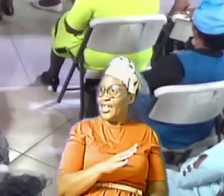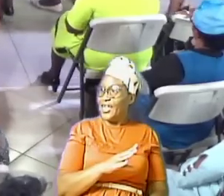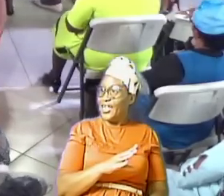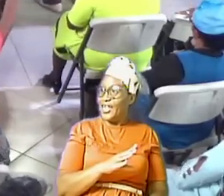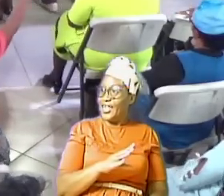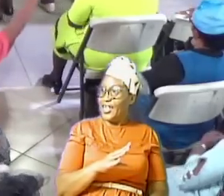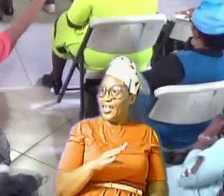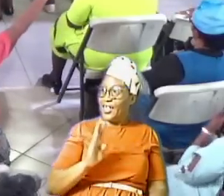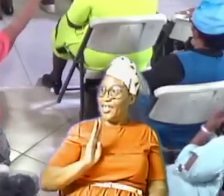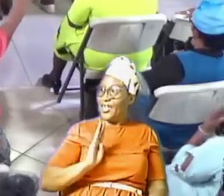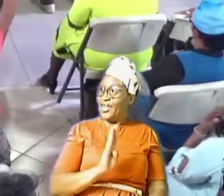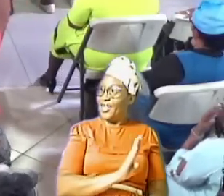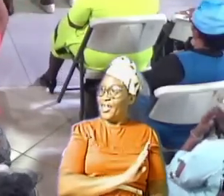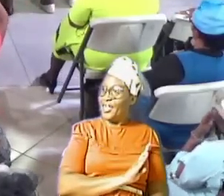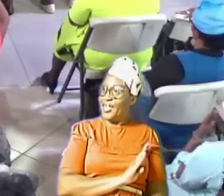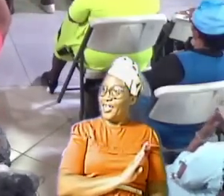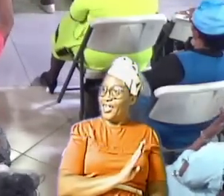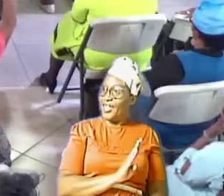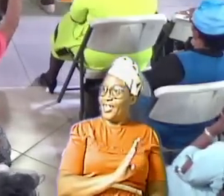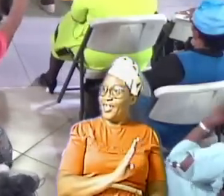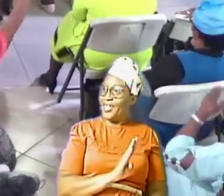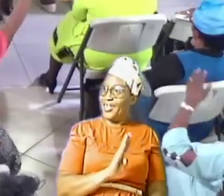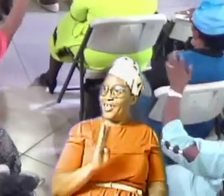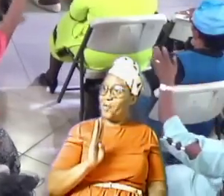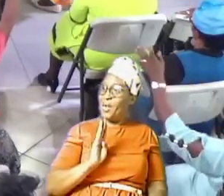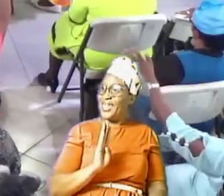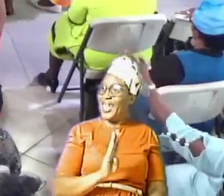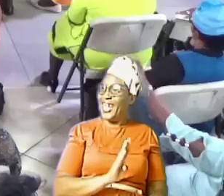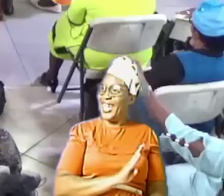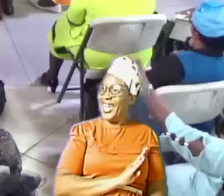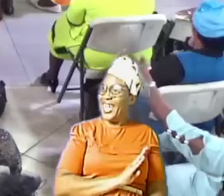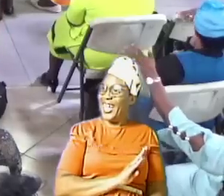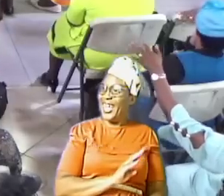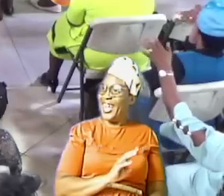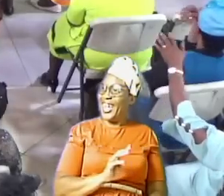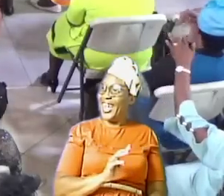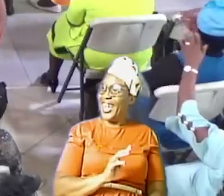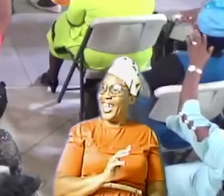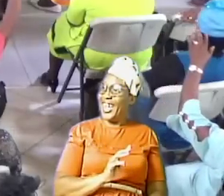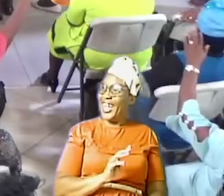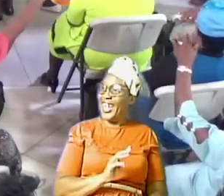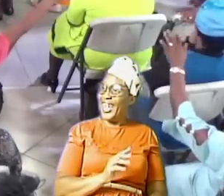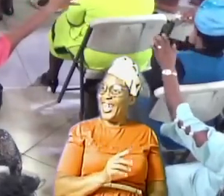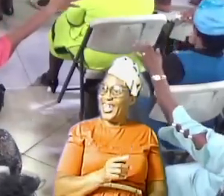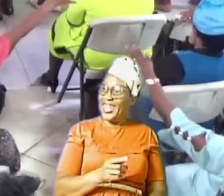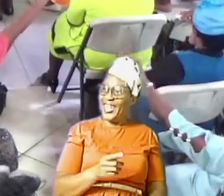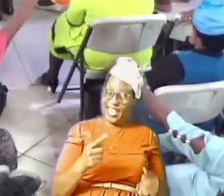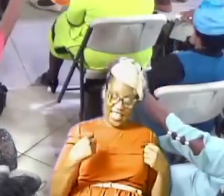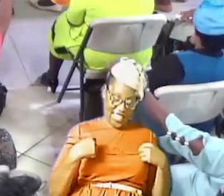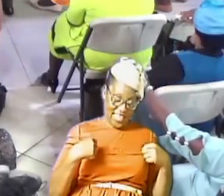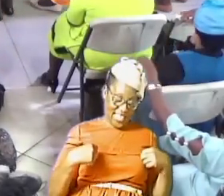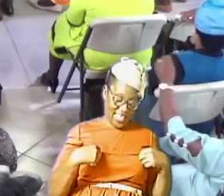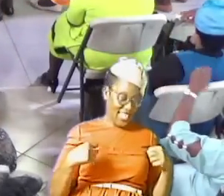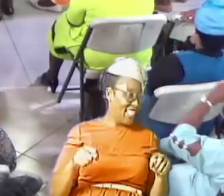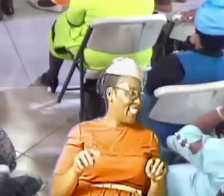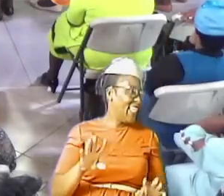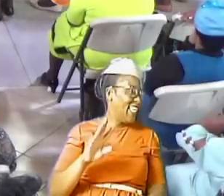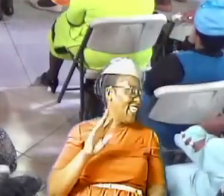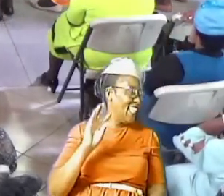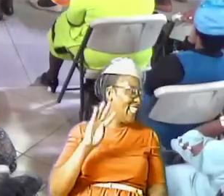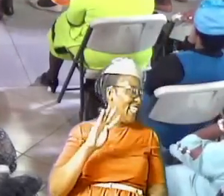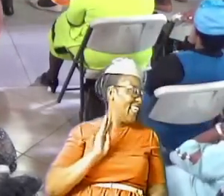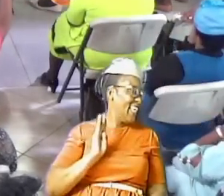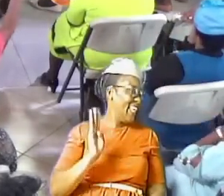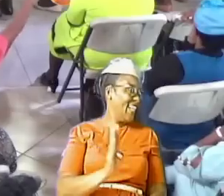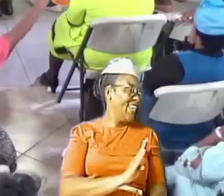already. Hallelujah. Hallelujah. I felt deliverance in the house already.